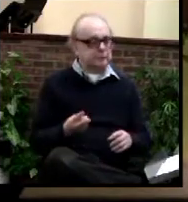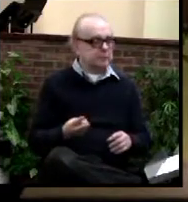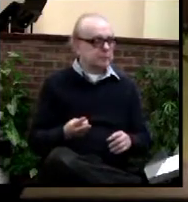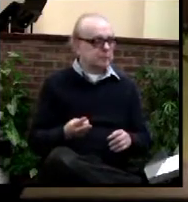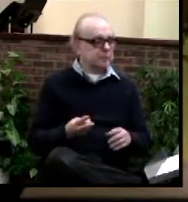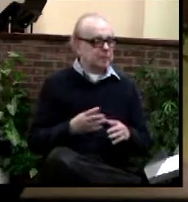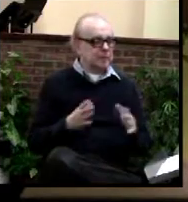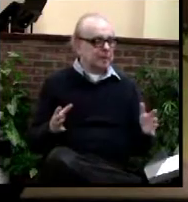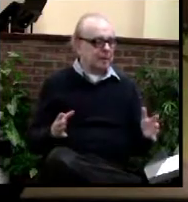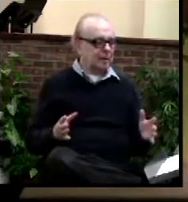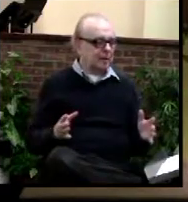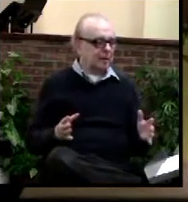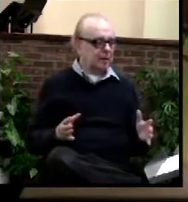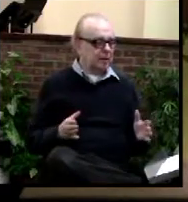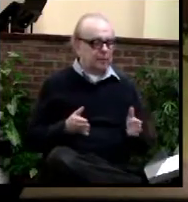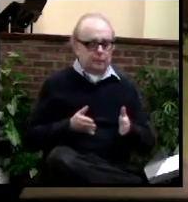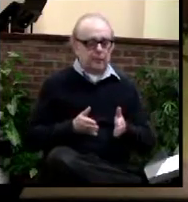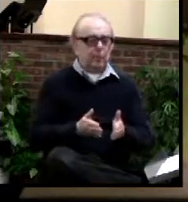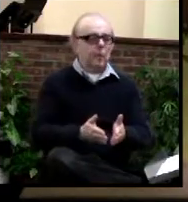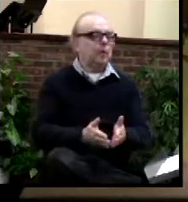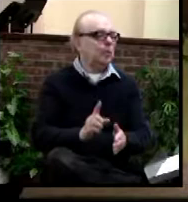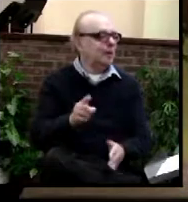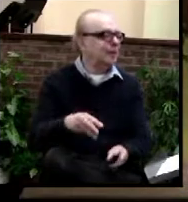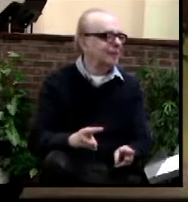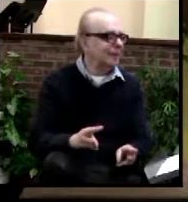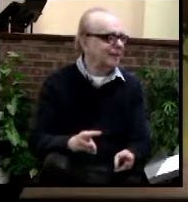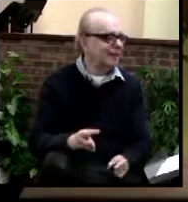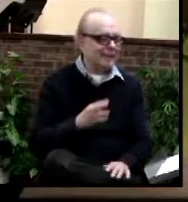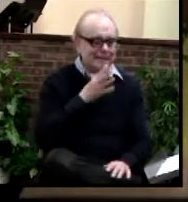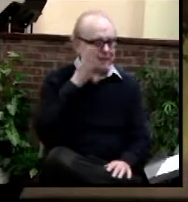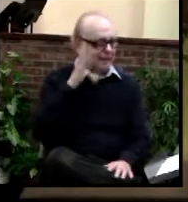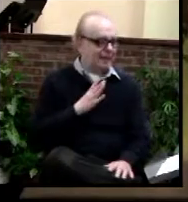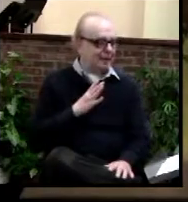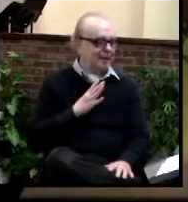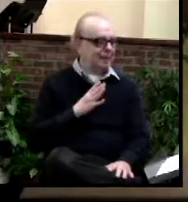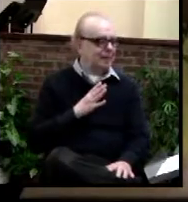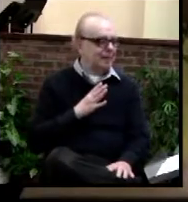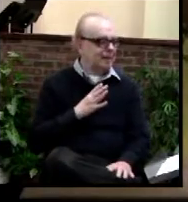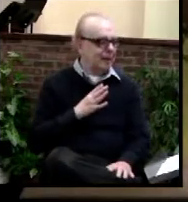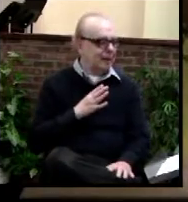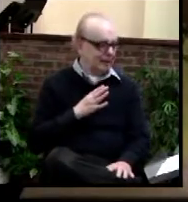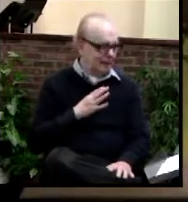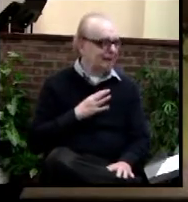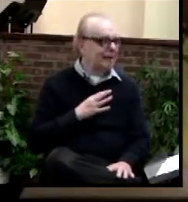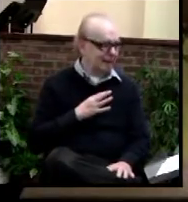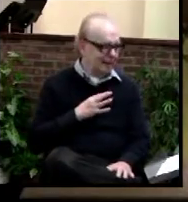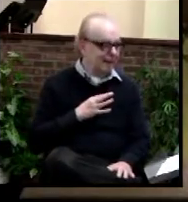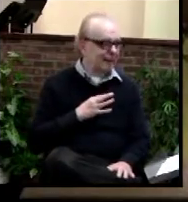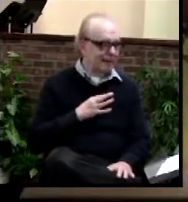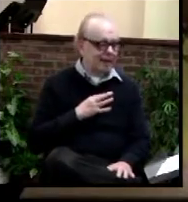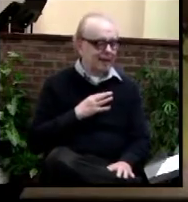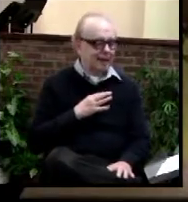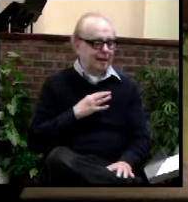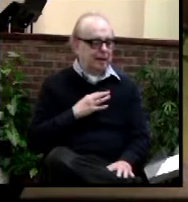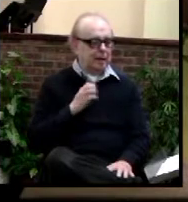rut trying to be dug one way. And that farmer, whatever that oxen would dig, that